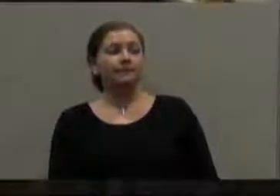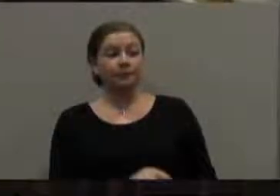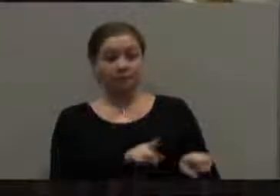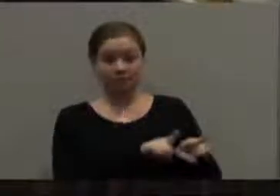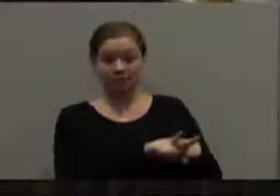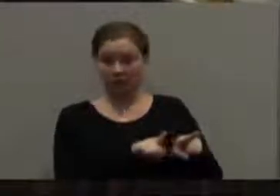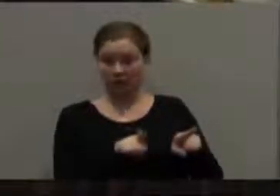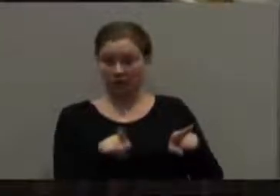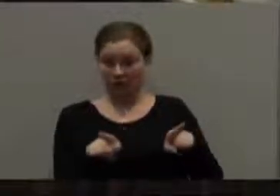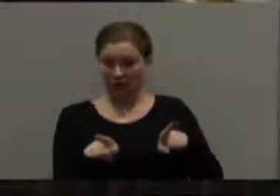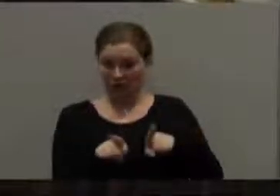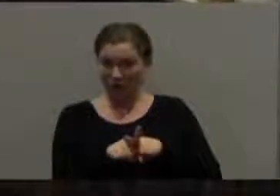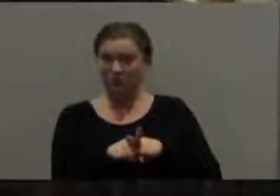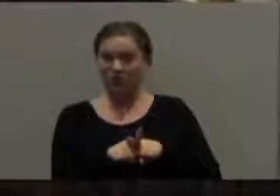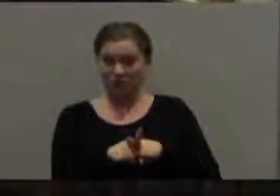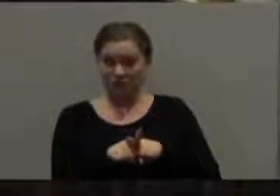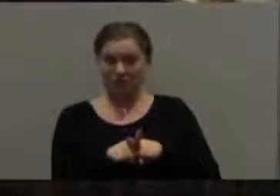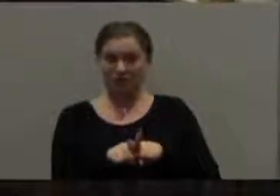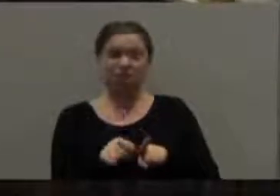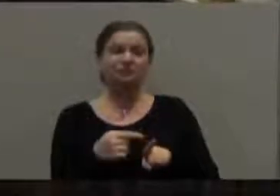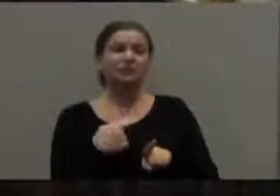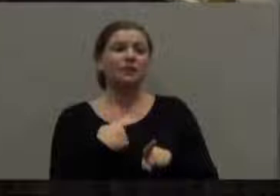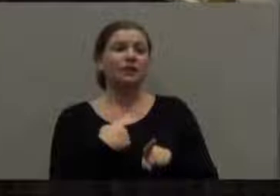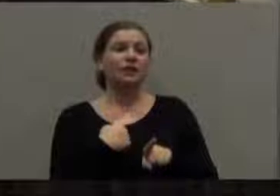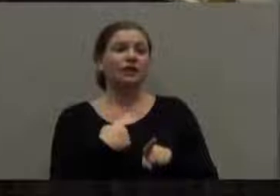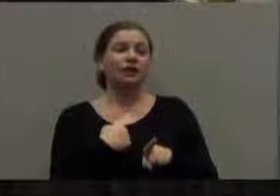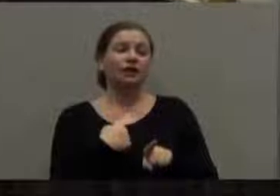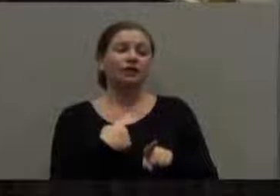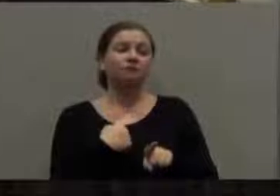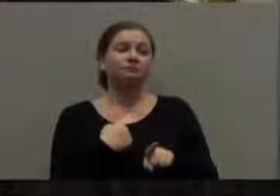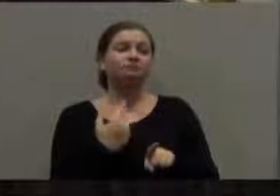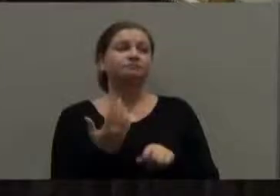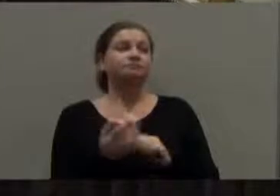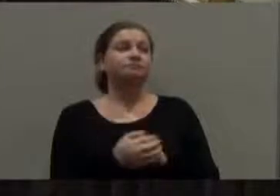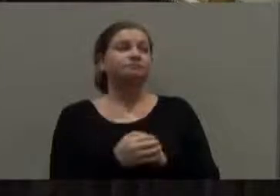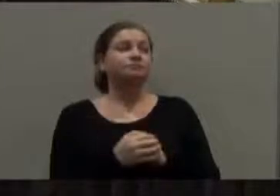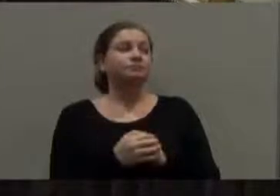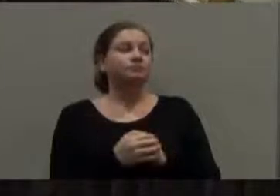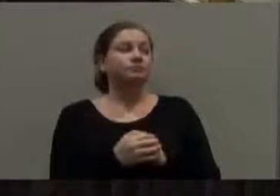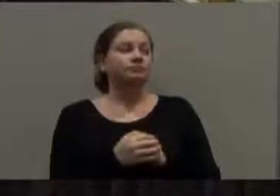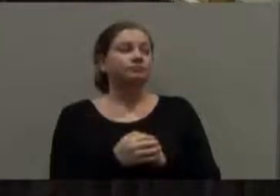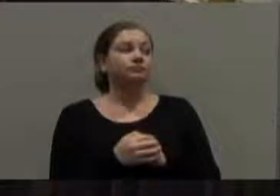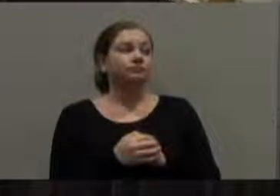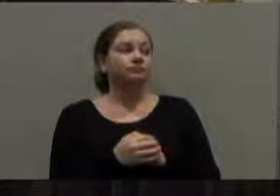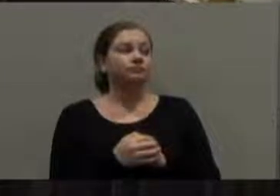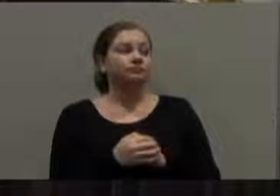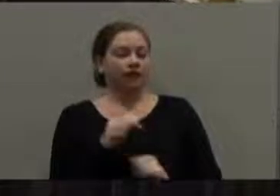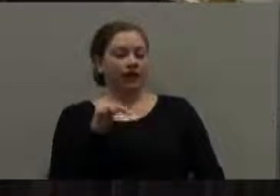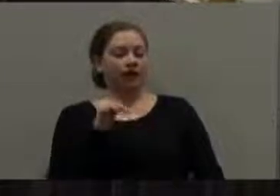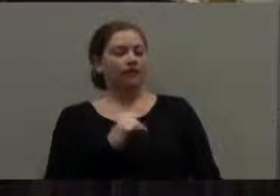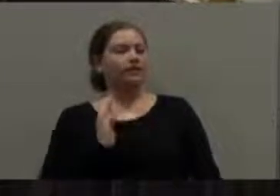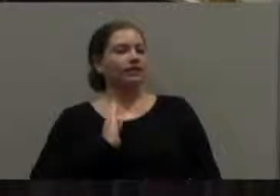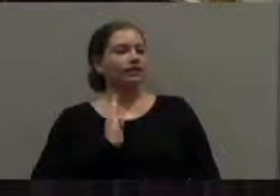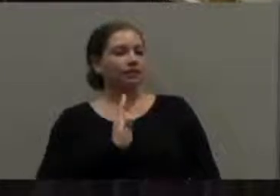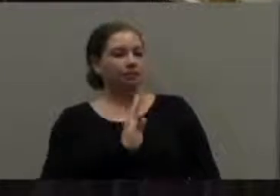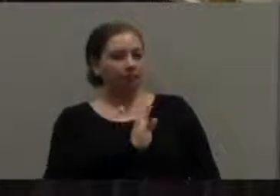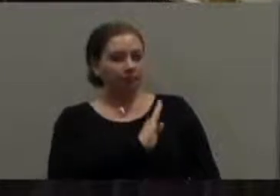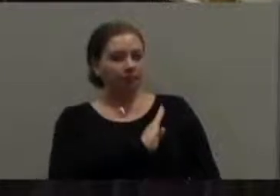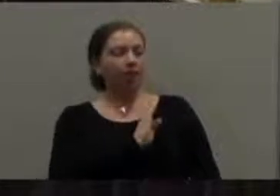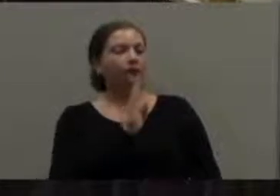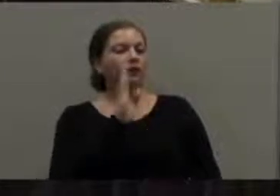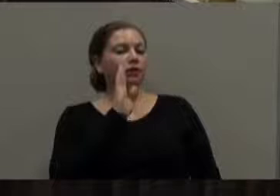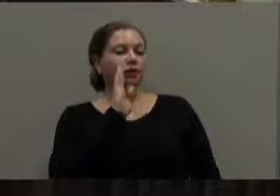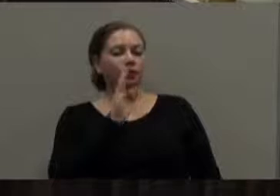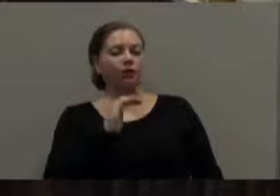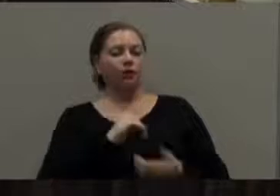I see that I have no doubt but what this board will